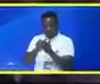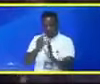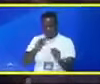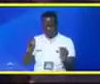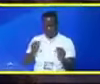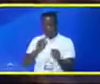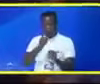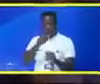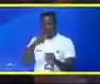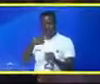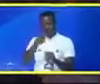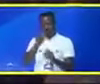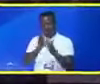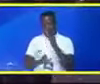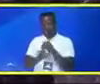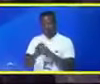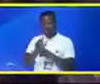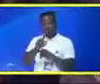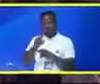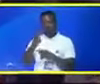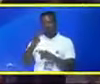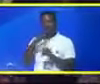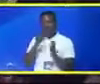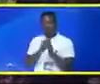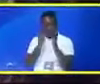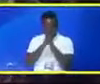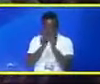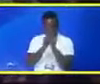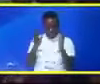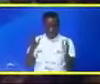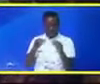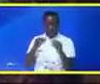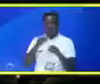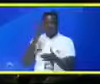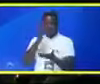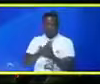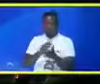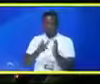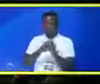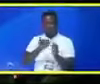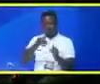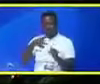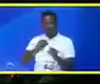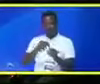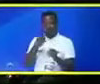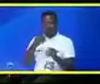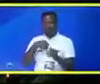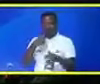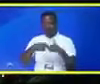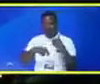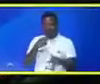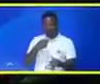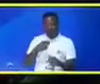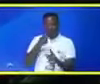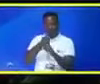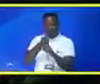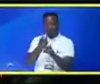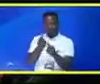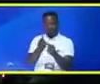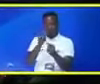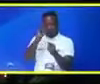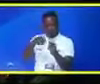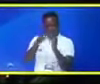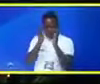1 Thessalonians 5:17. Pray without ceasing. James 5:13. Is any man afflicted? The Bible says, let